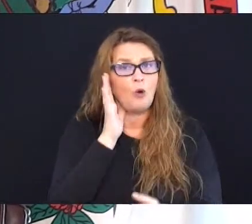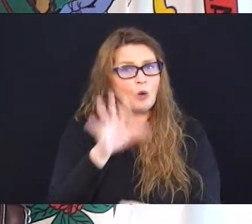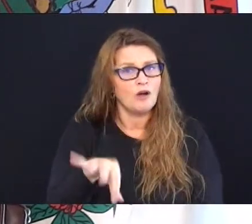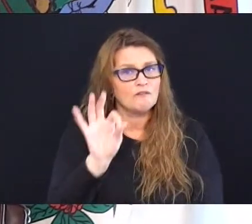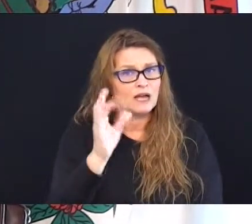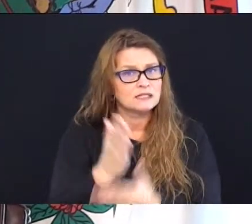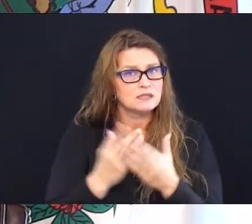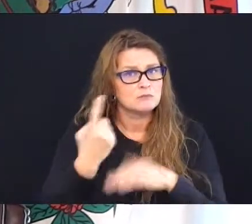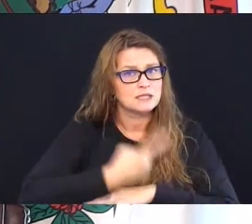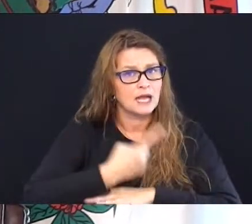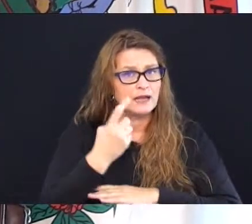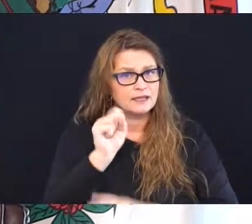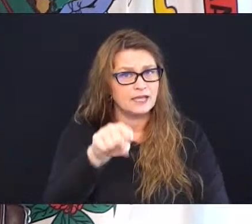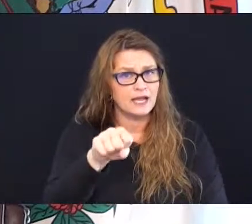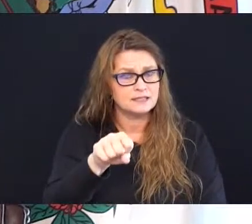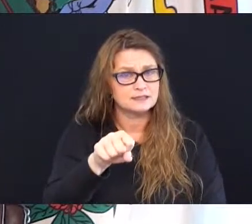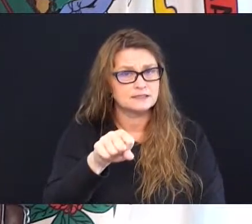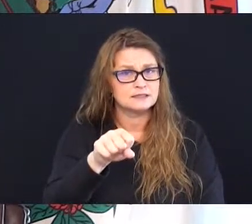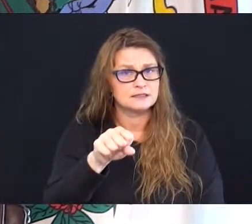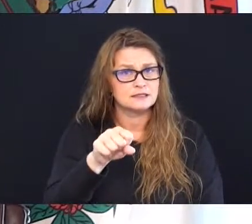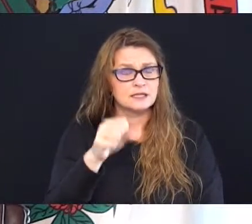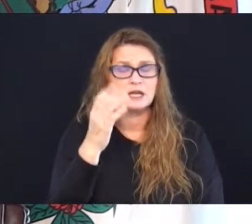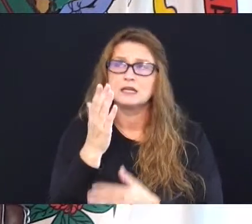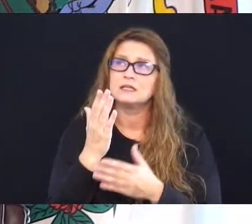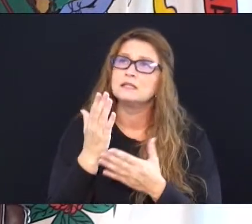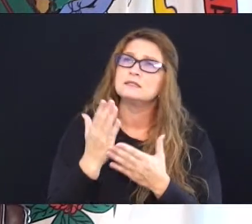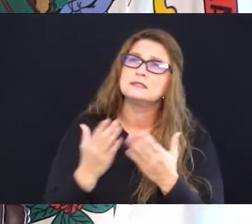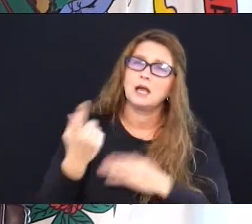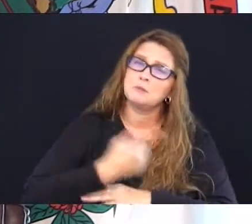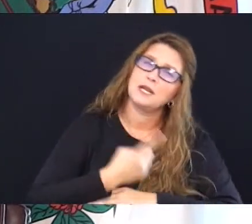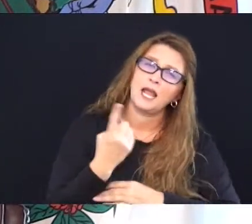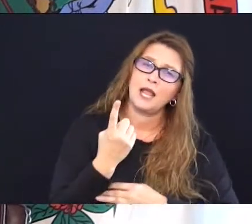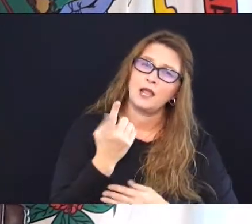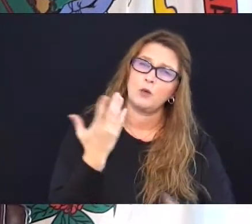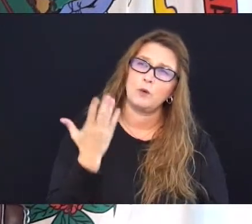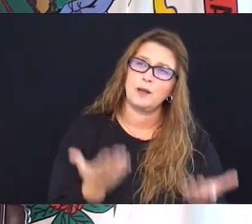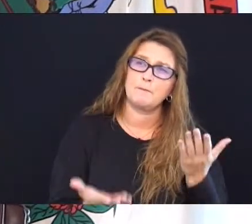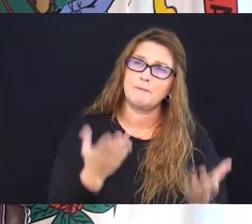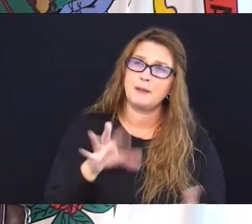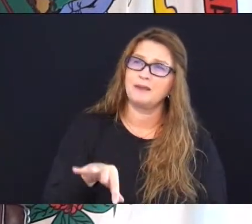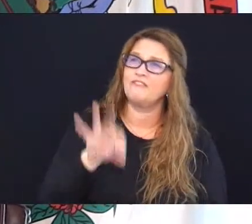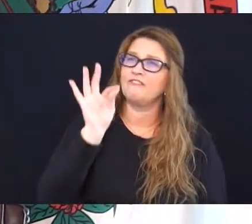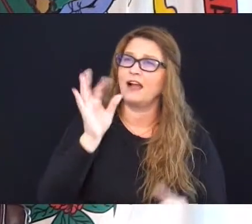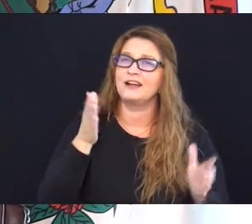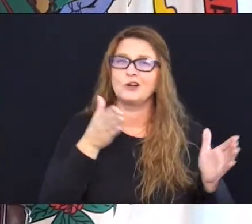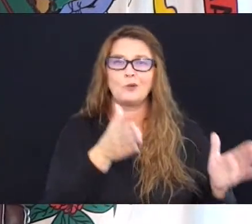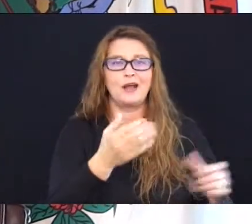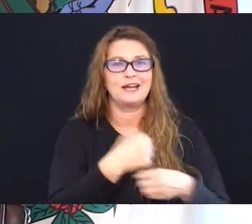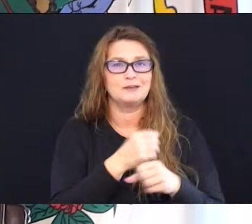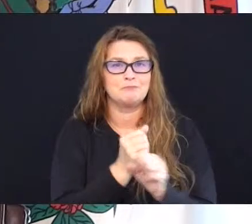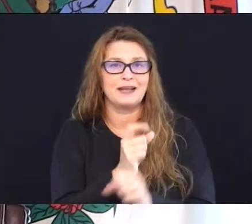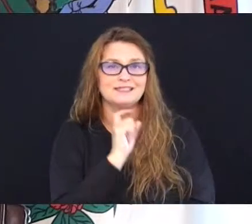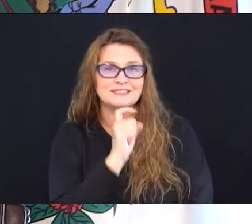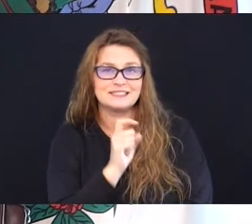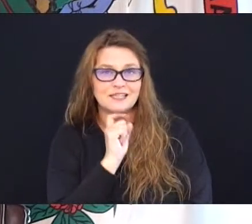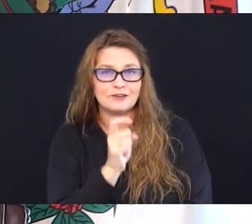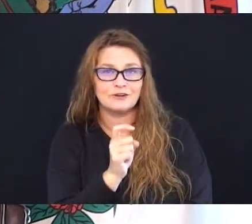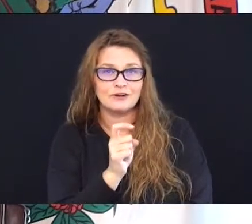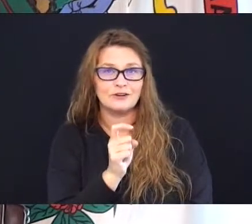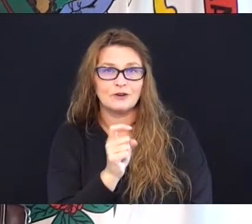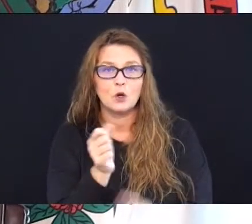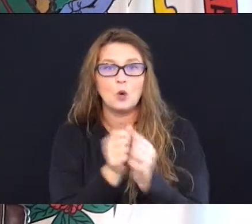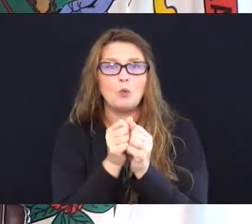someday. And someday, just someday, we may very well find a way to make steel and not have to